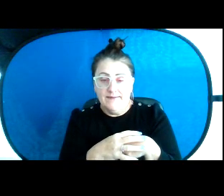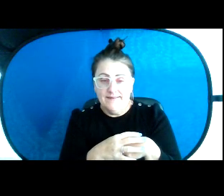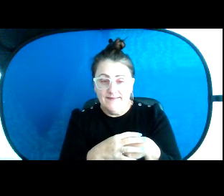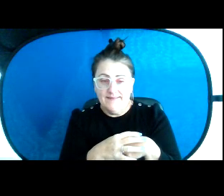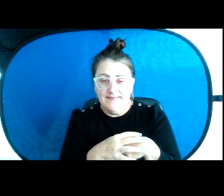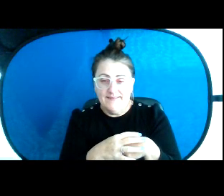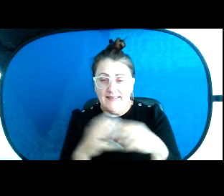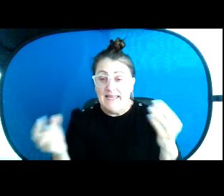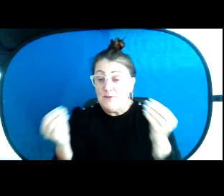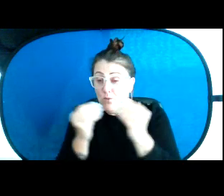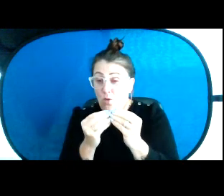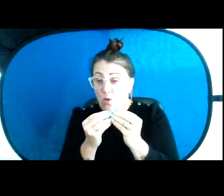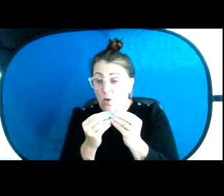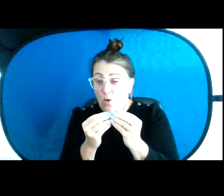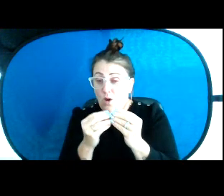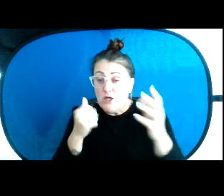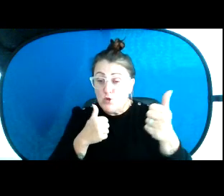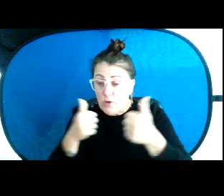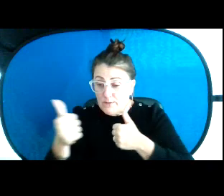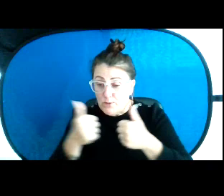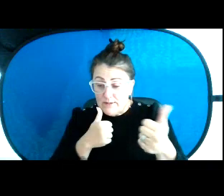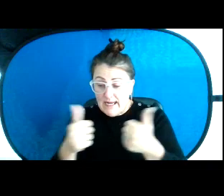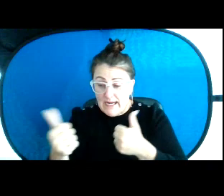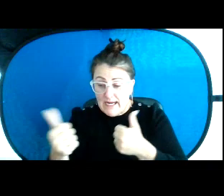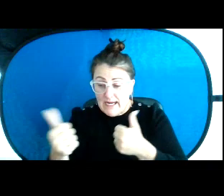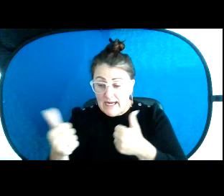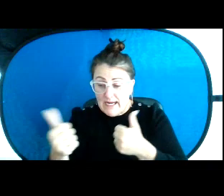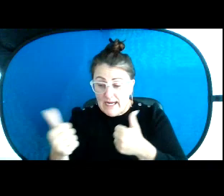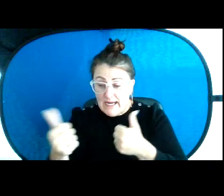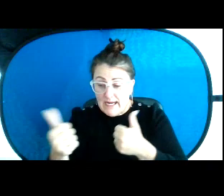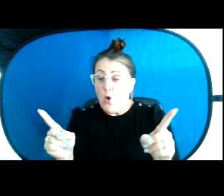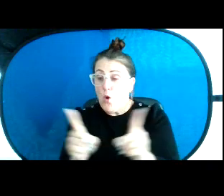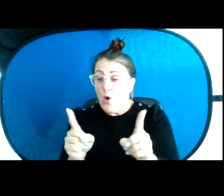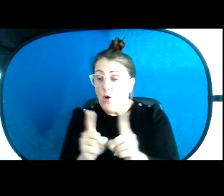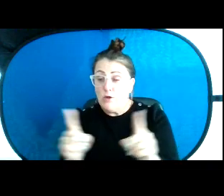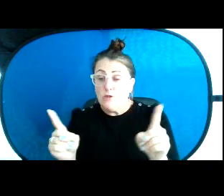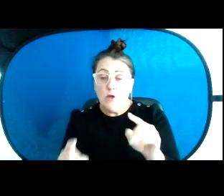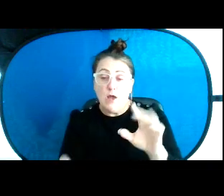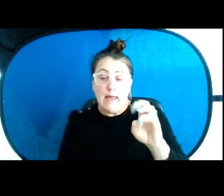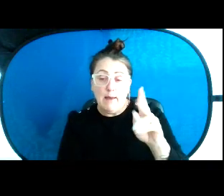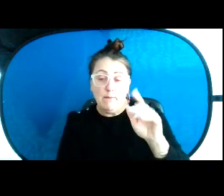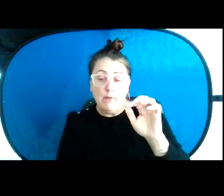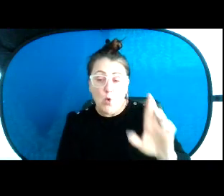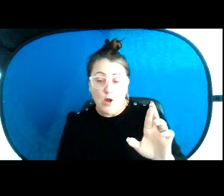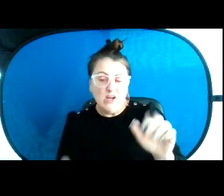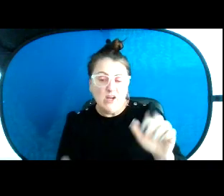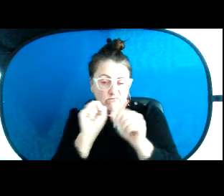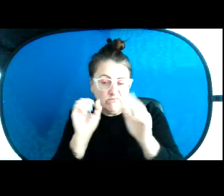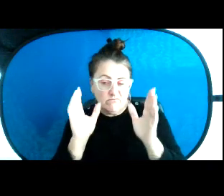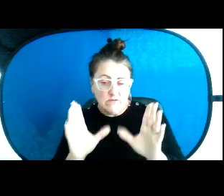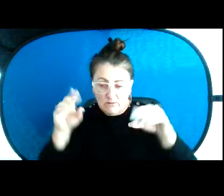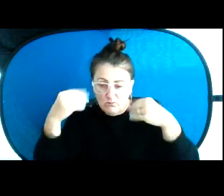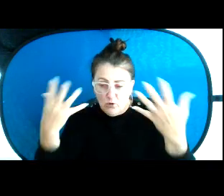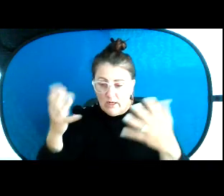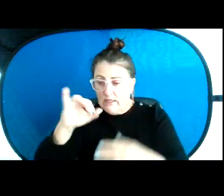Caltrans is more than a transportation department. We are also an employer, bringing jobs to many communities throughout the